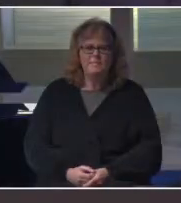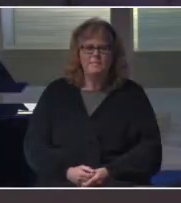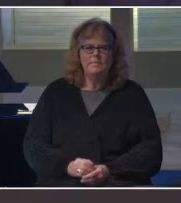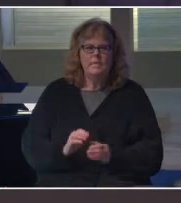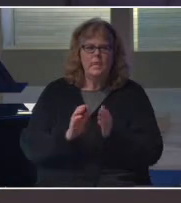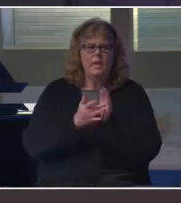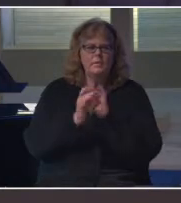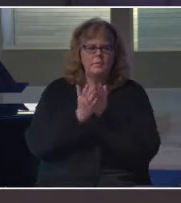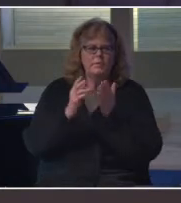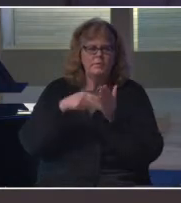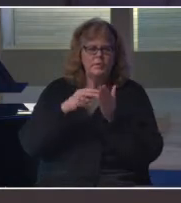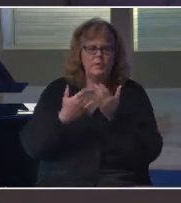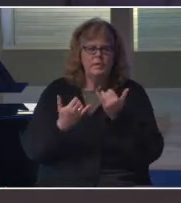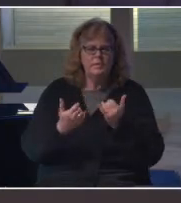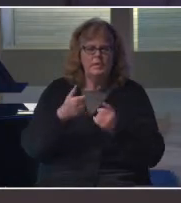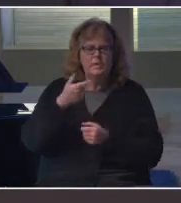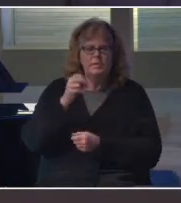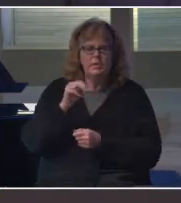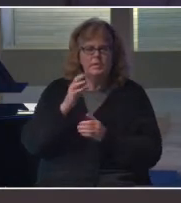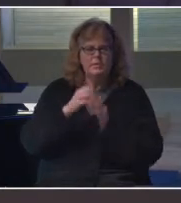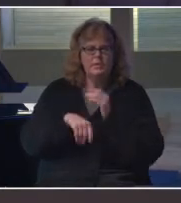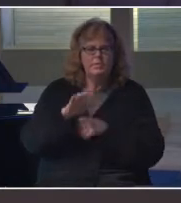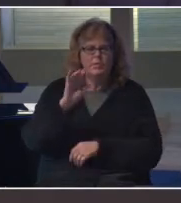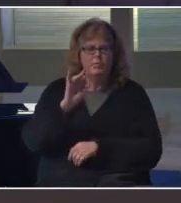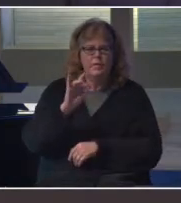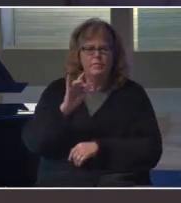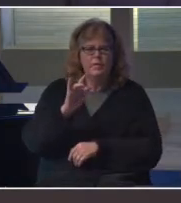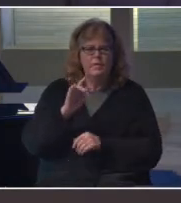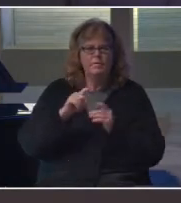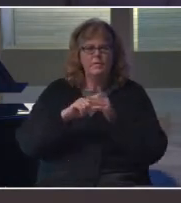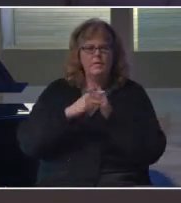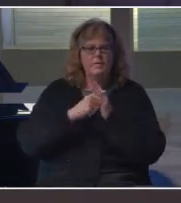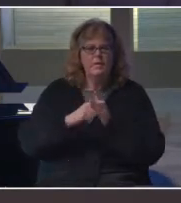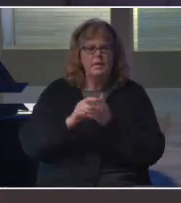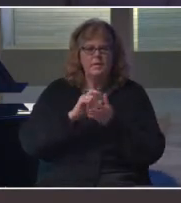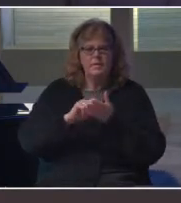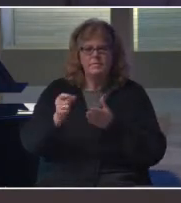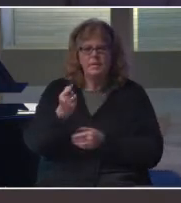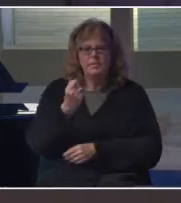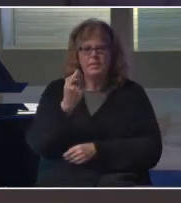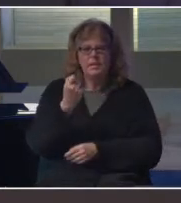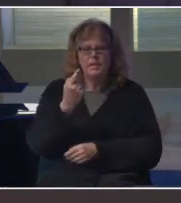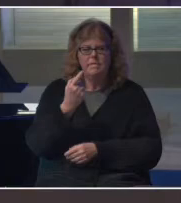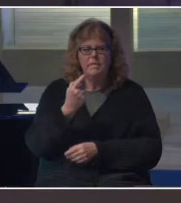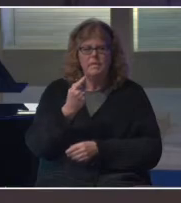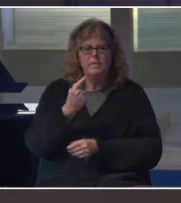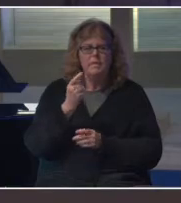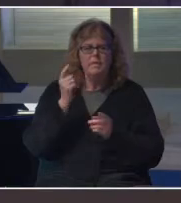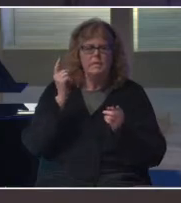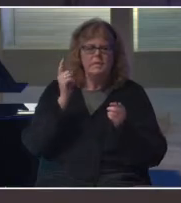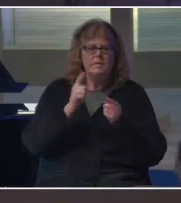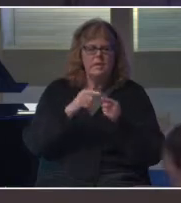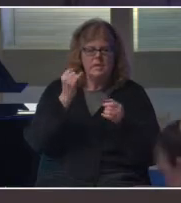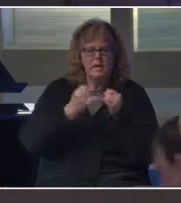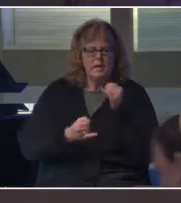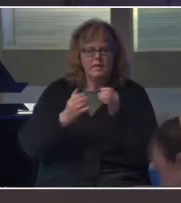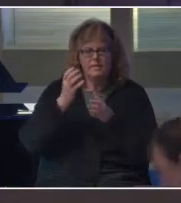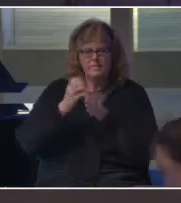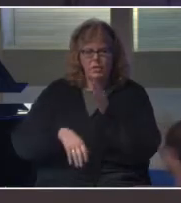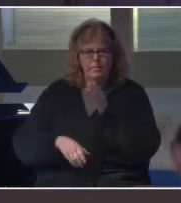Our scripture reading today comes from Genesis chapter 25. It will begin in verse 11 and go to the end of the